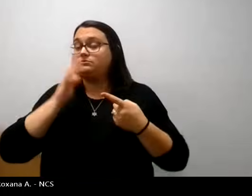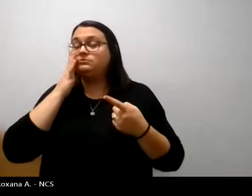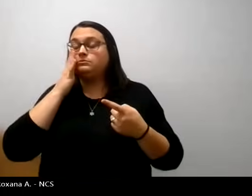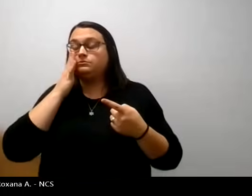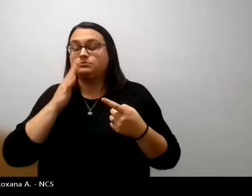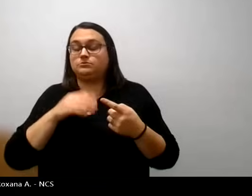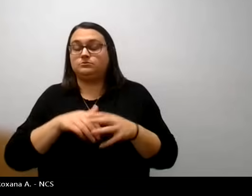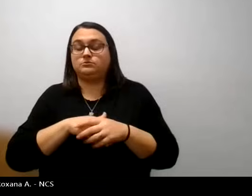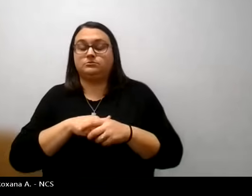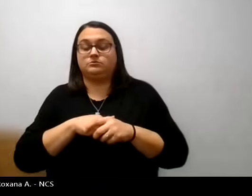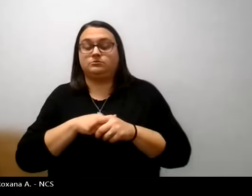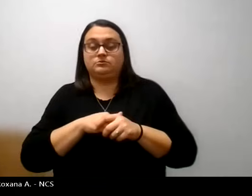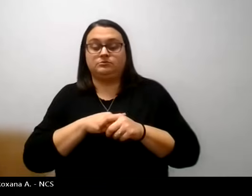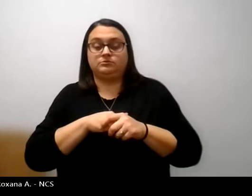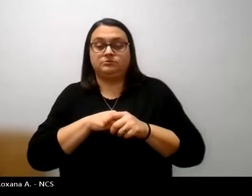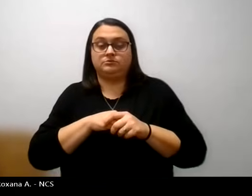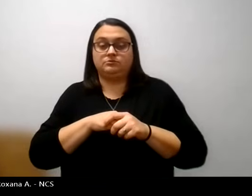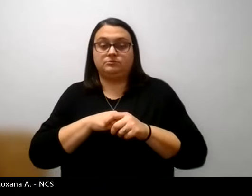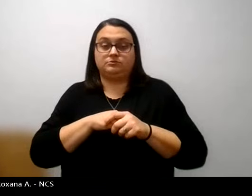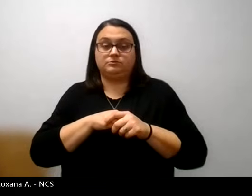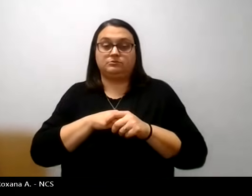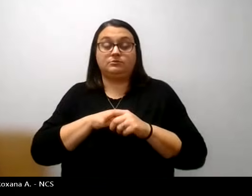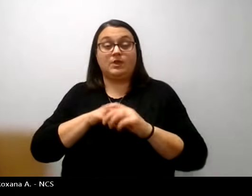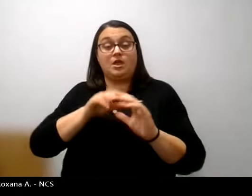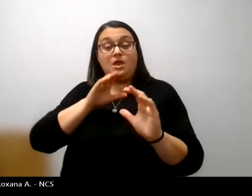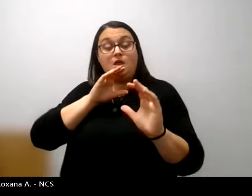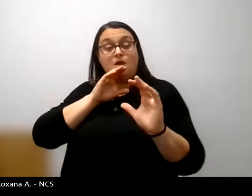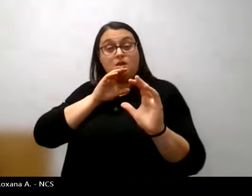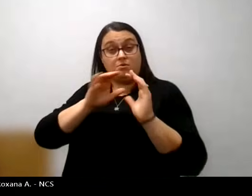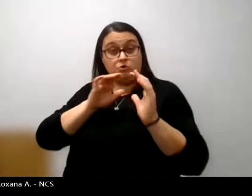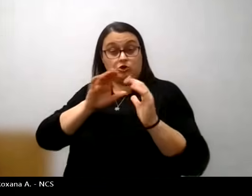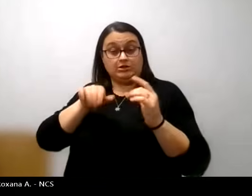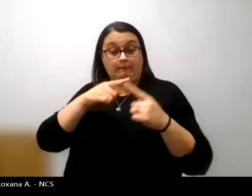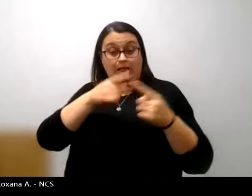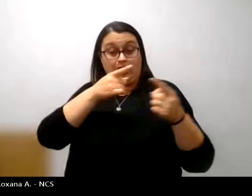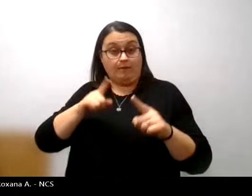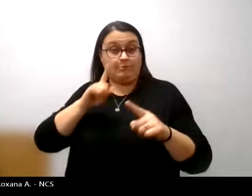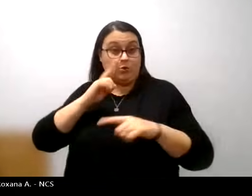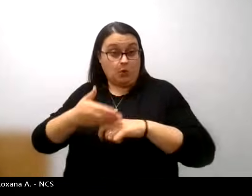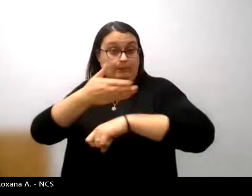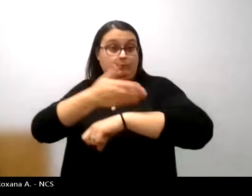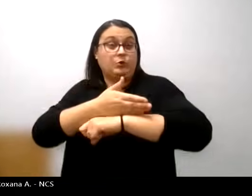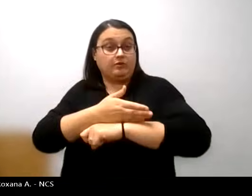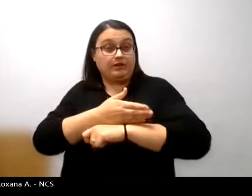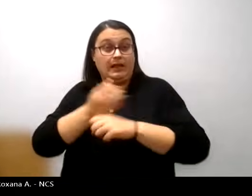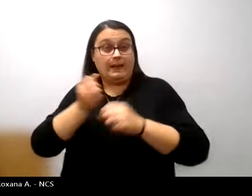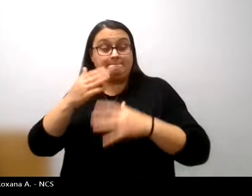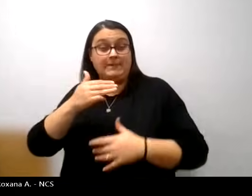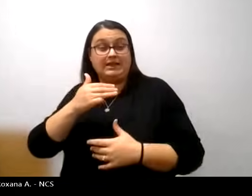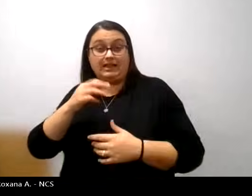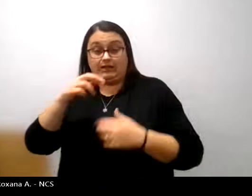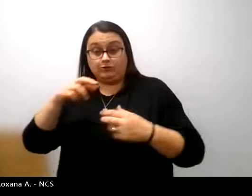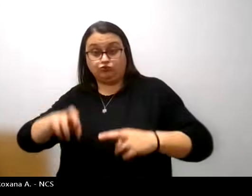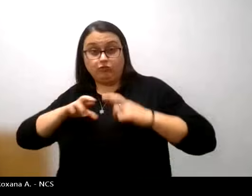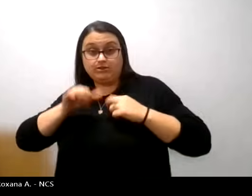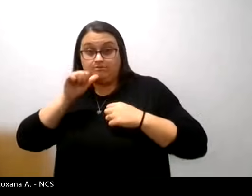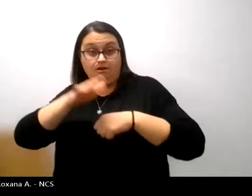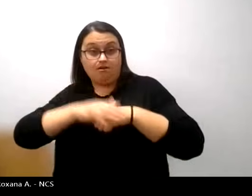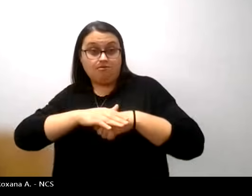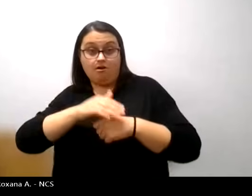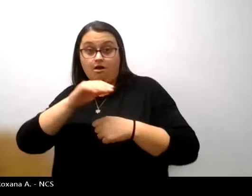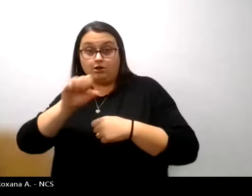is, how will communication about what is happening improve? A number of residents are not on social media and did not get